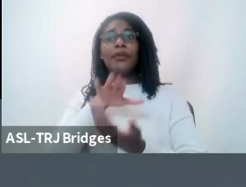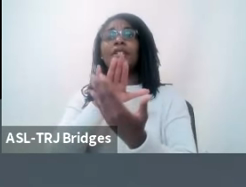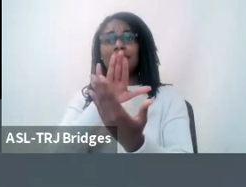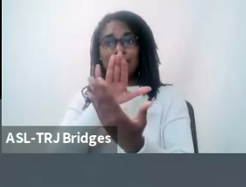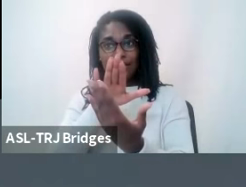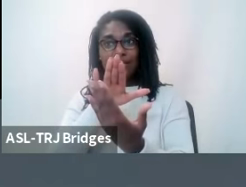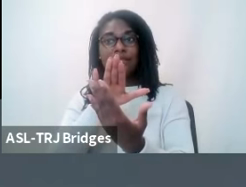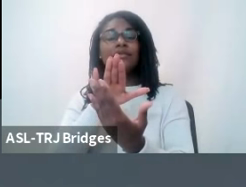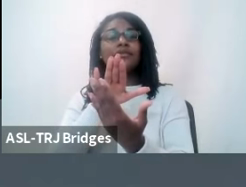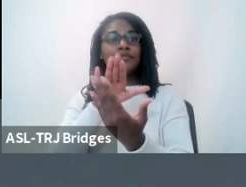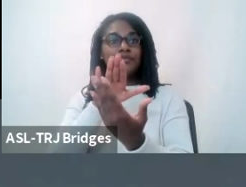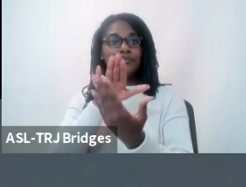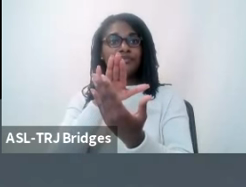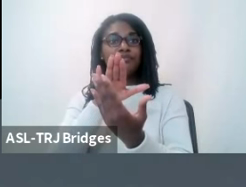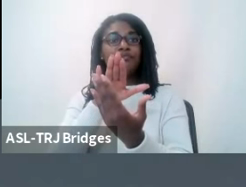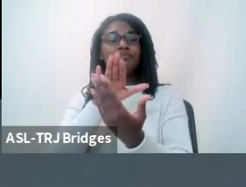will wreck it.